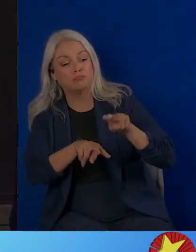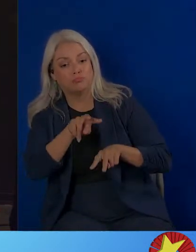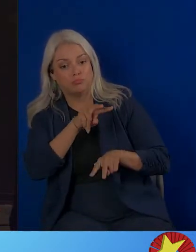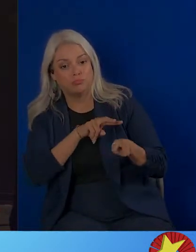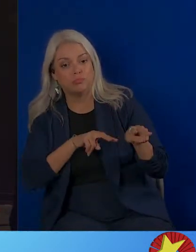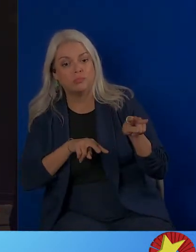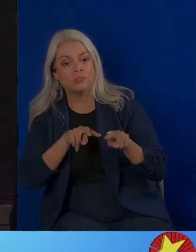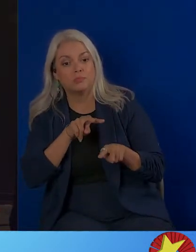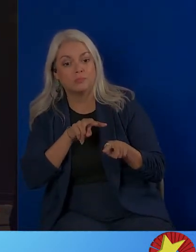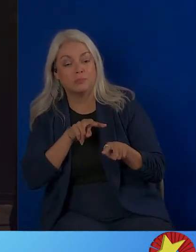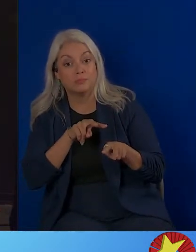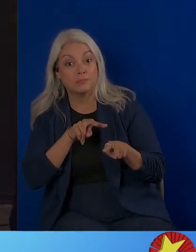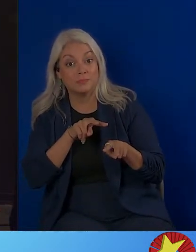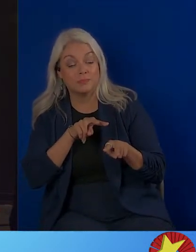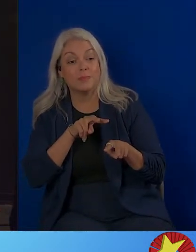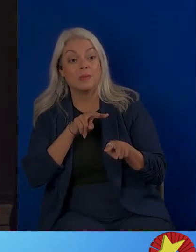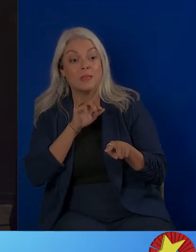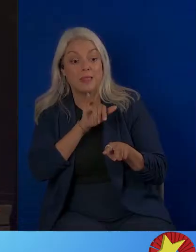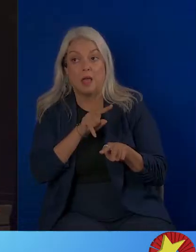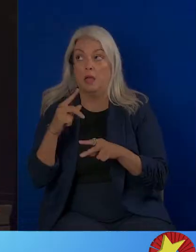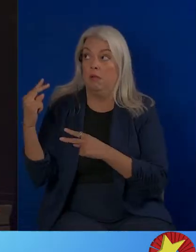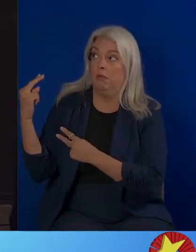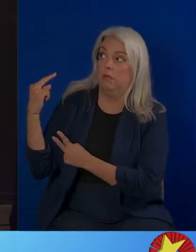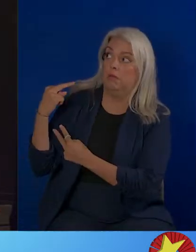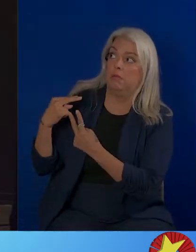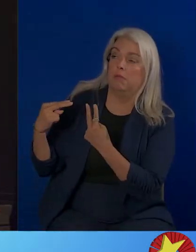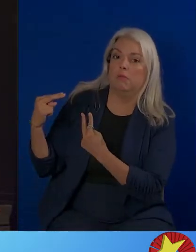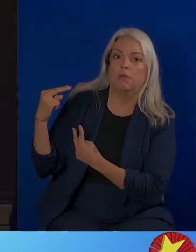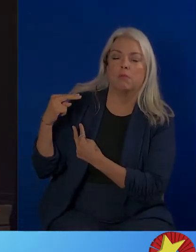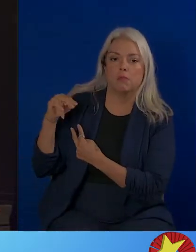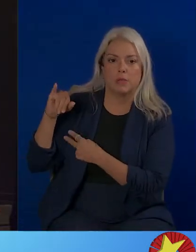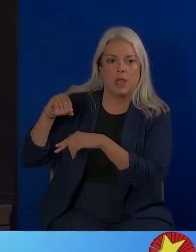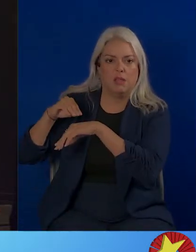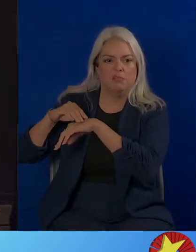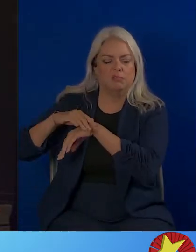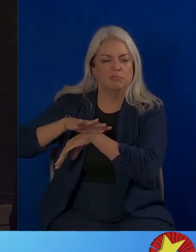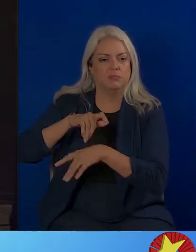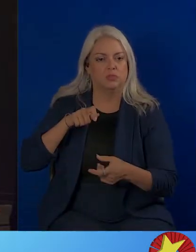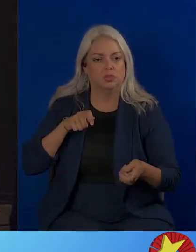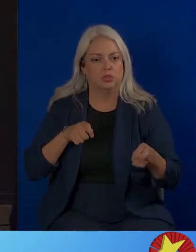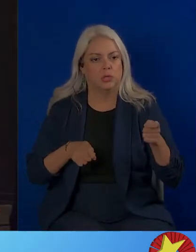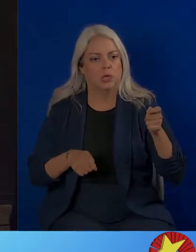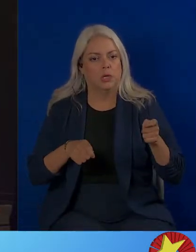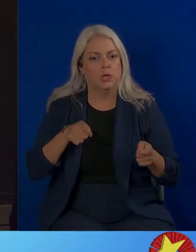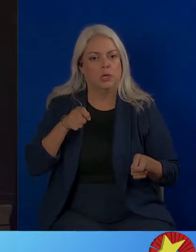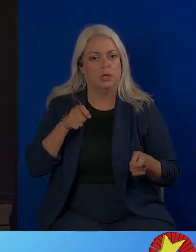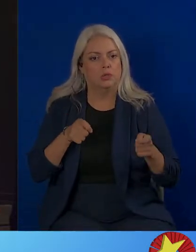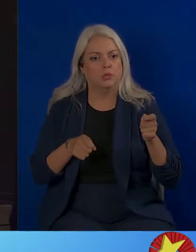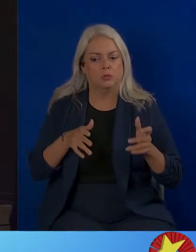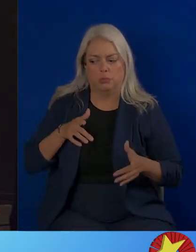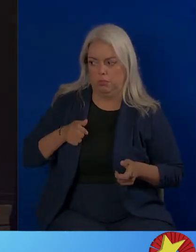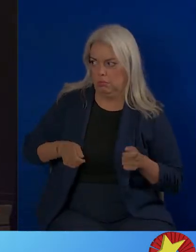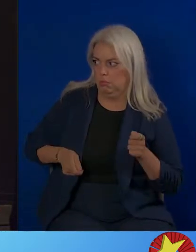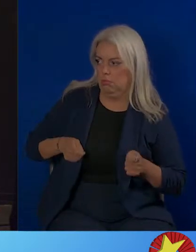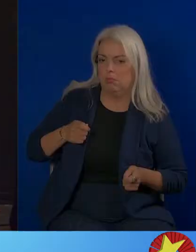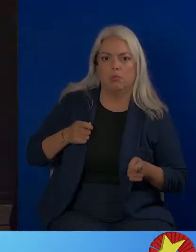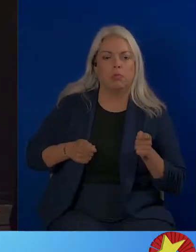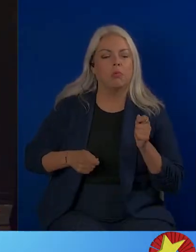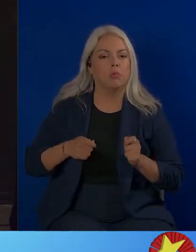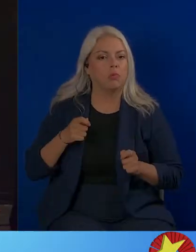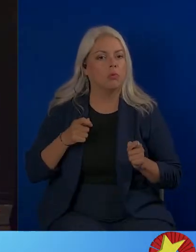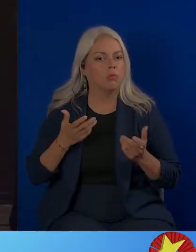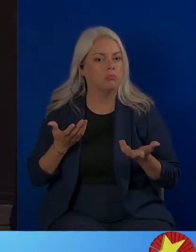the simple act of observation causes changes within the observed party.